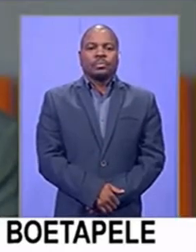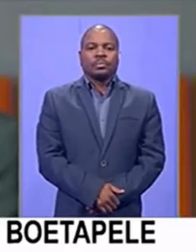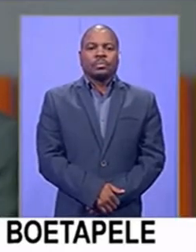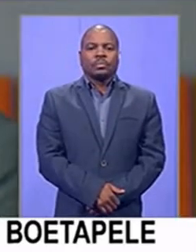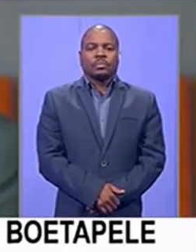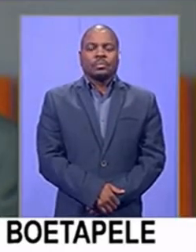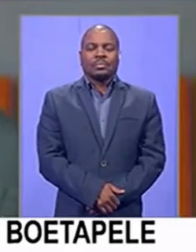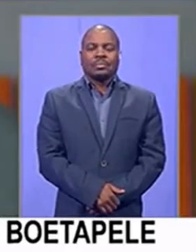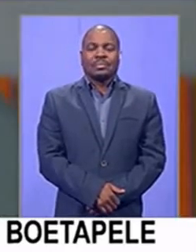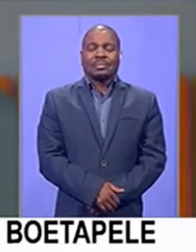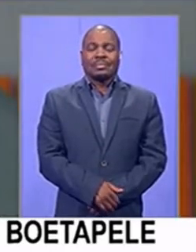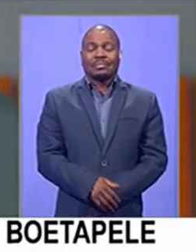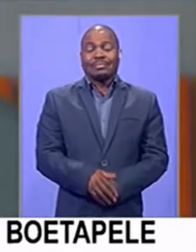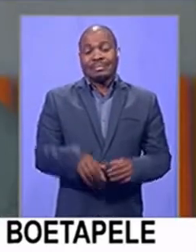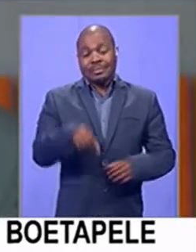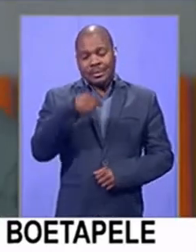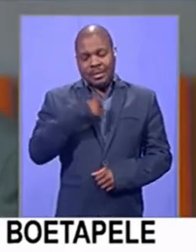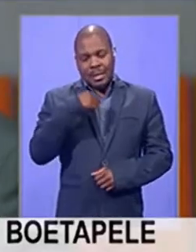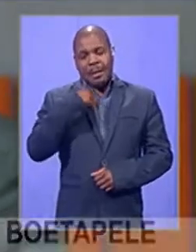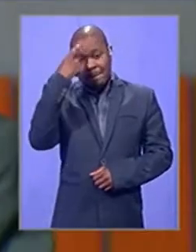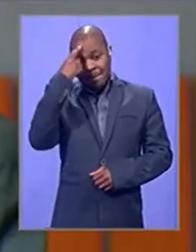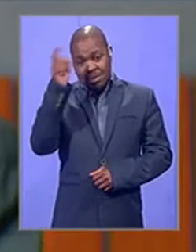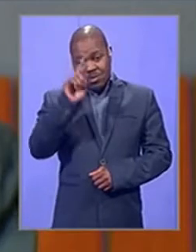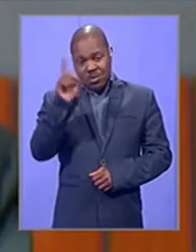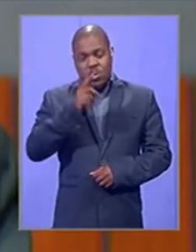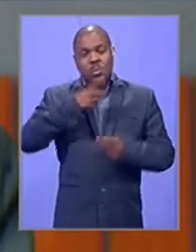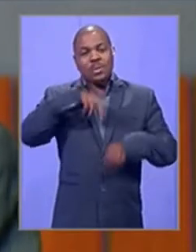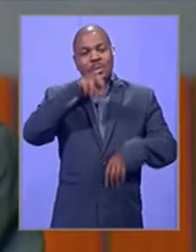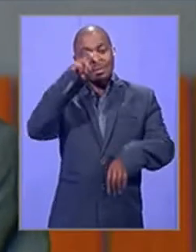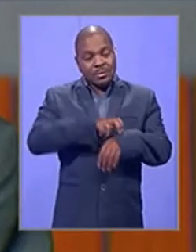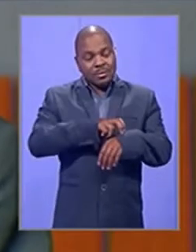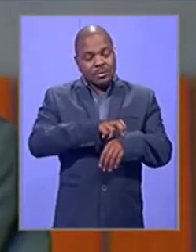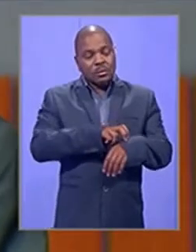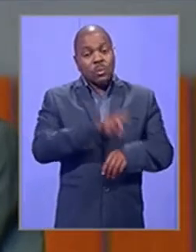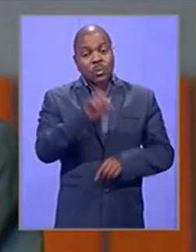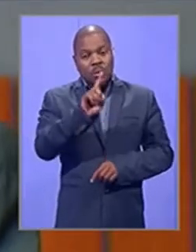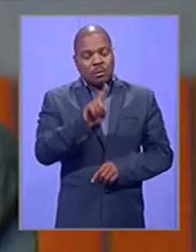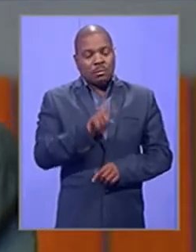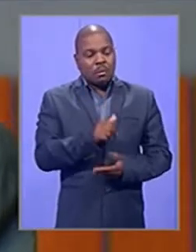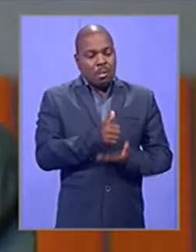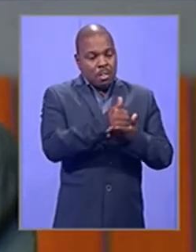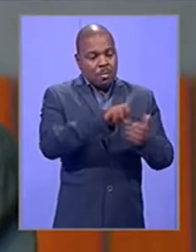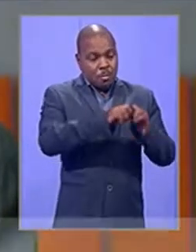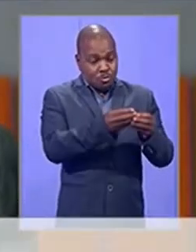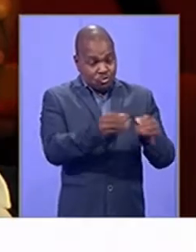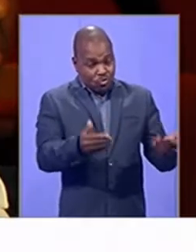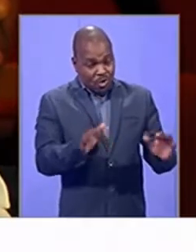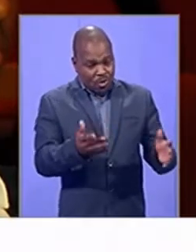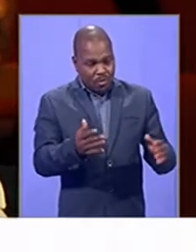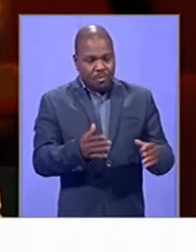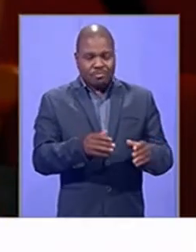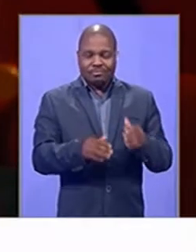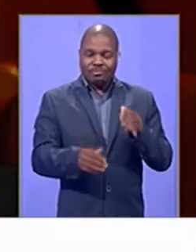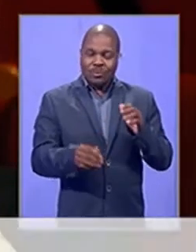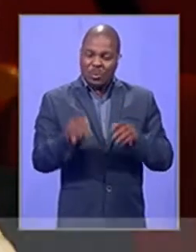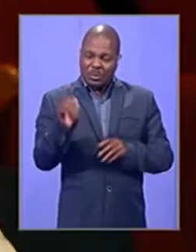A critical ingredient I believe we need to resolve those problems is a good leadership